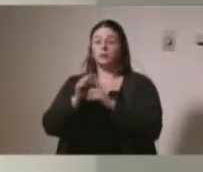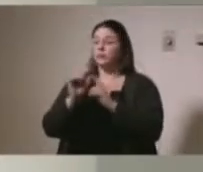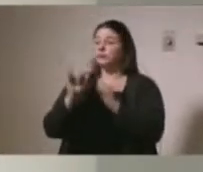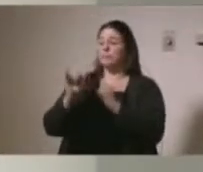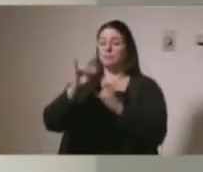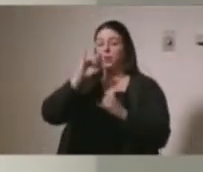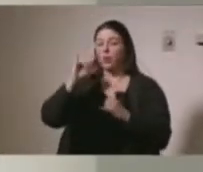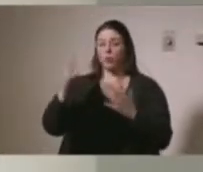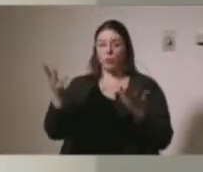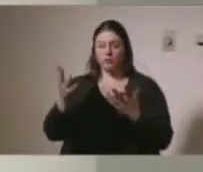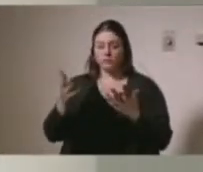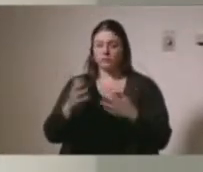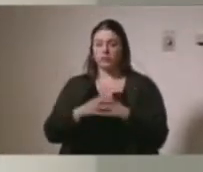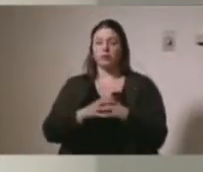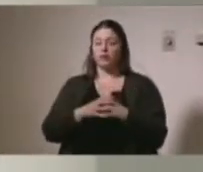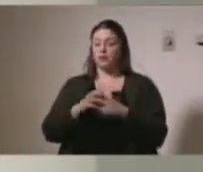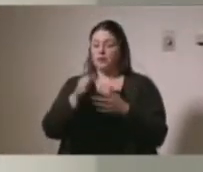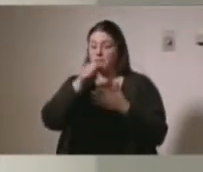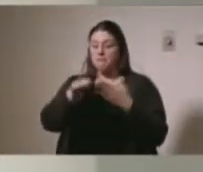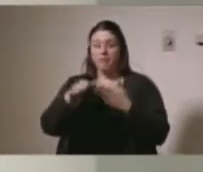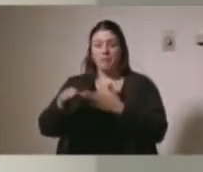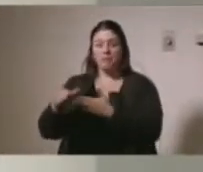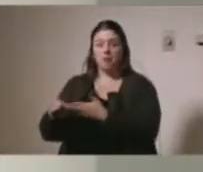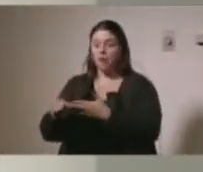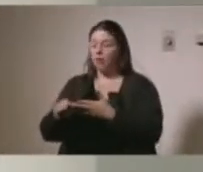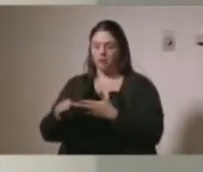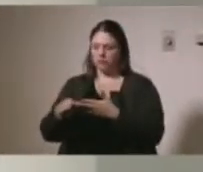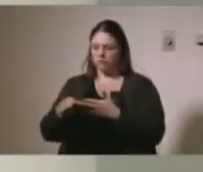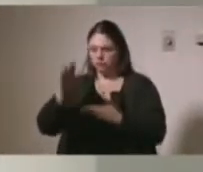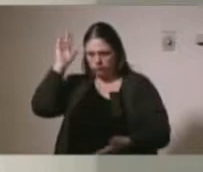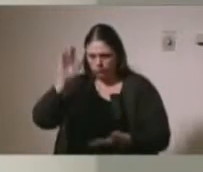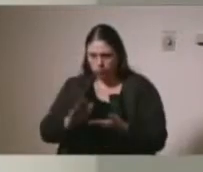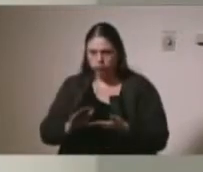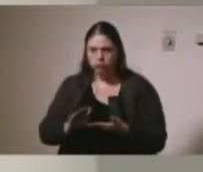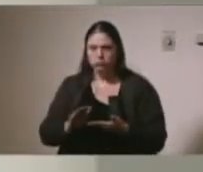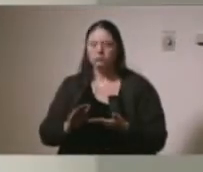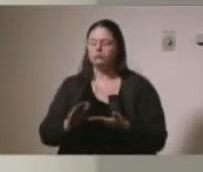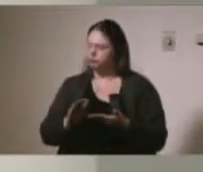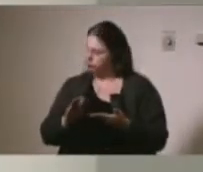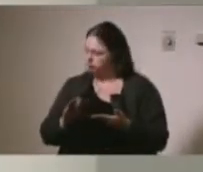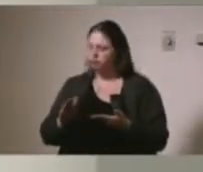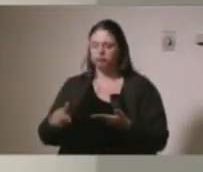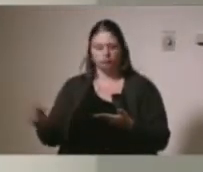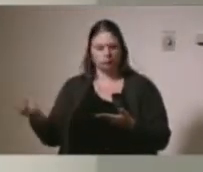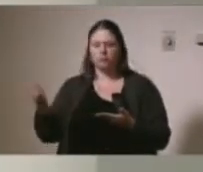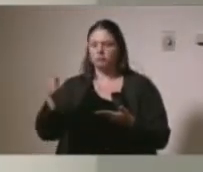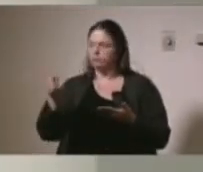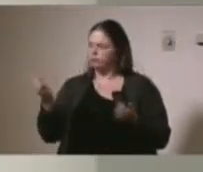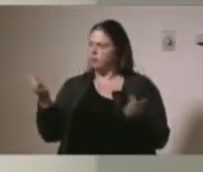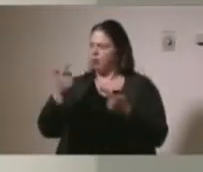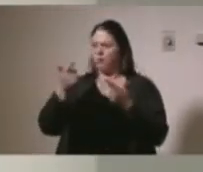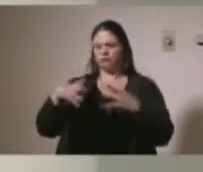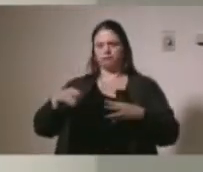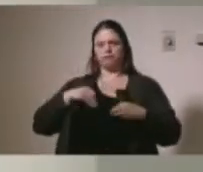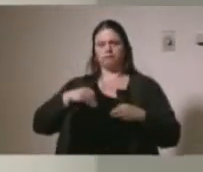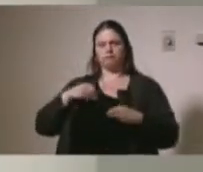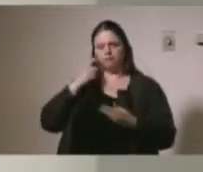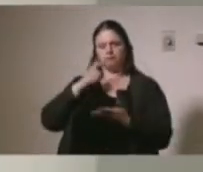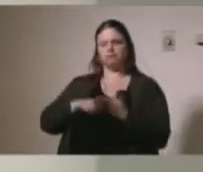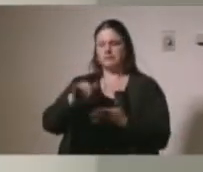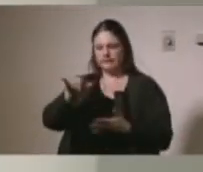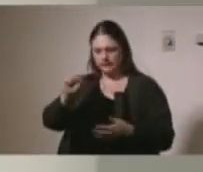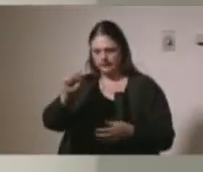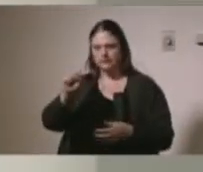dealing with the mail volume drop, which are real. Nobody is denying the drop in mail volume, but we want to determine how